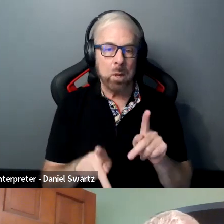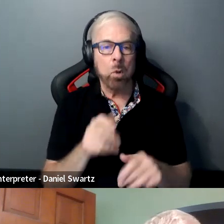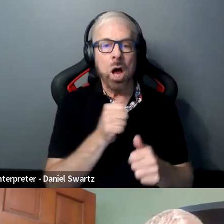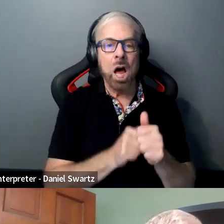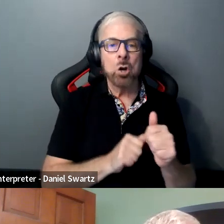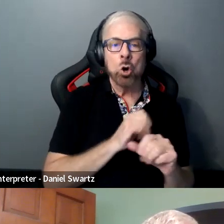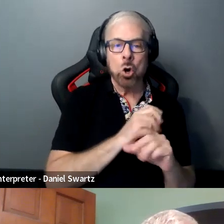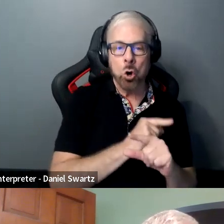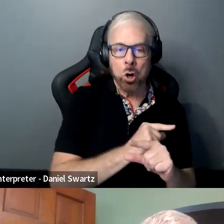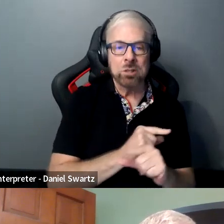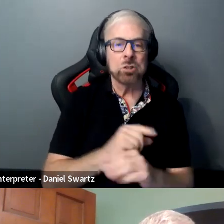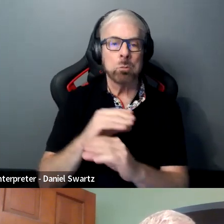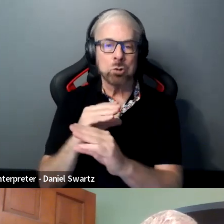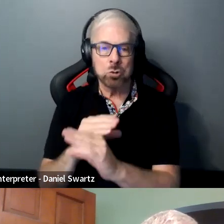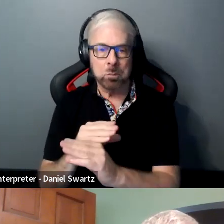and conservatorship